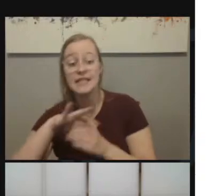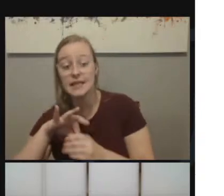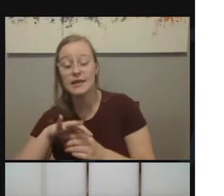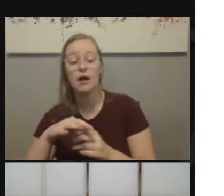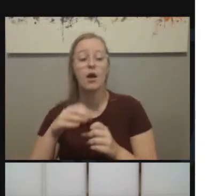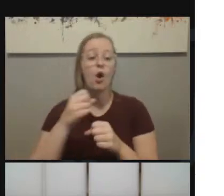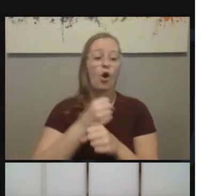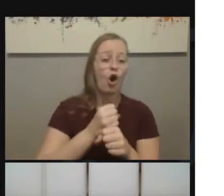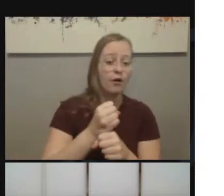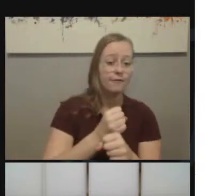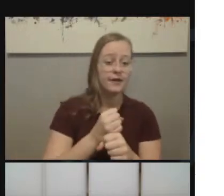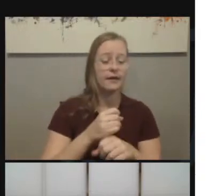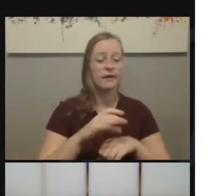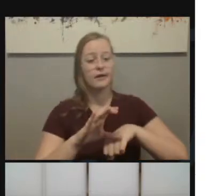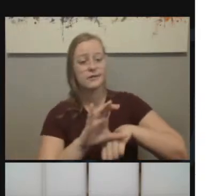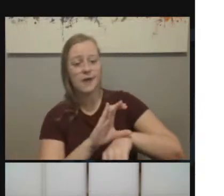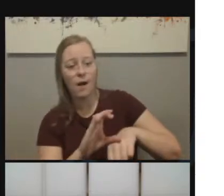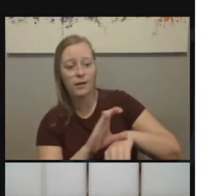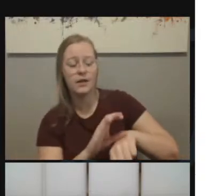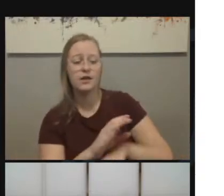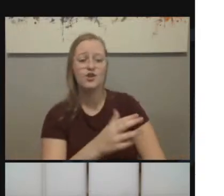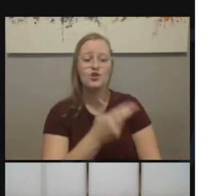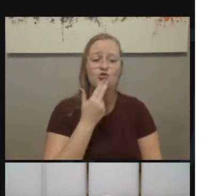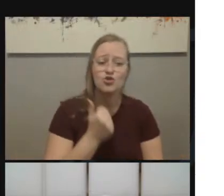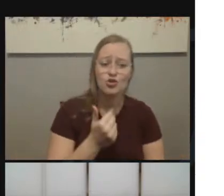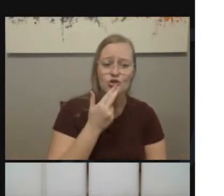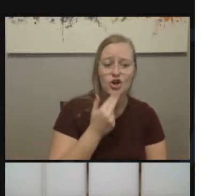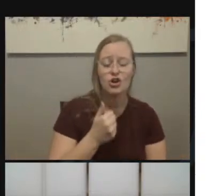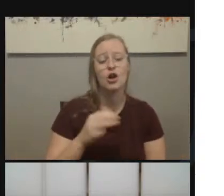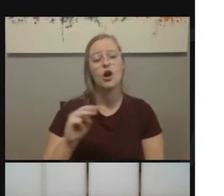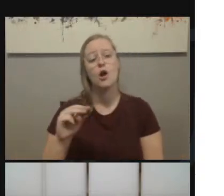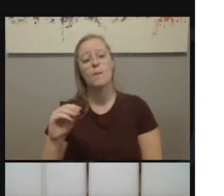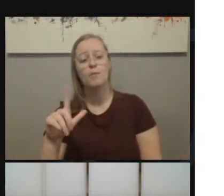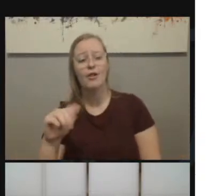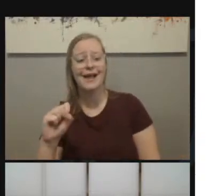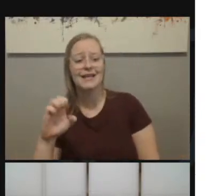and chocolate, sugar, molasses,